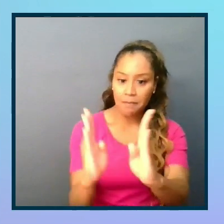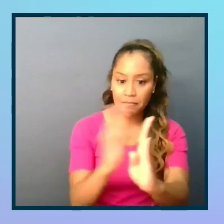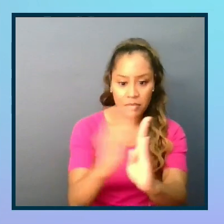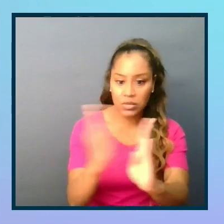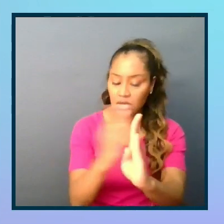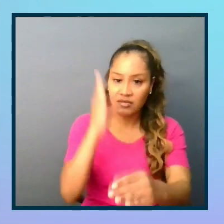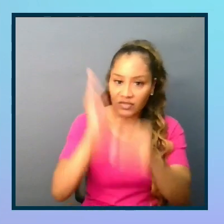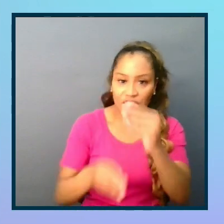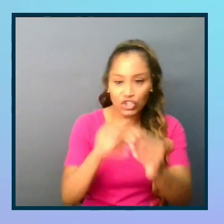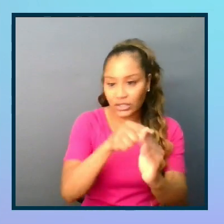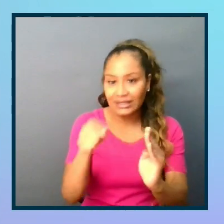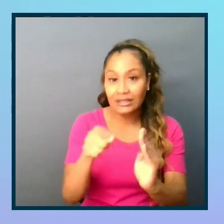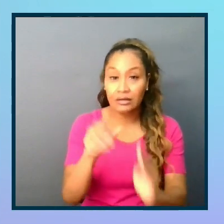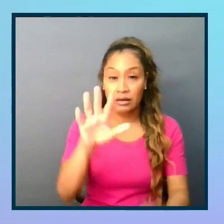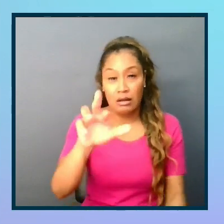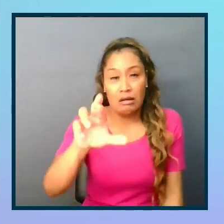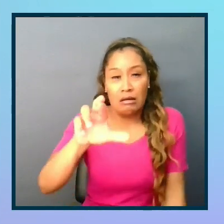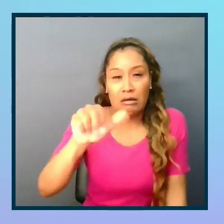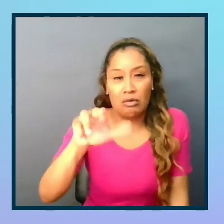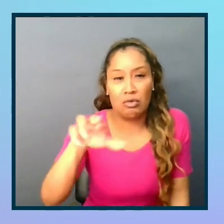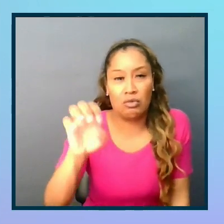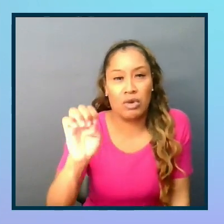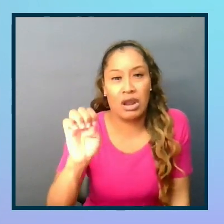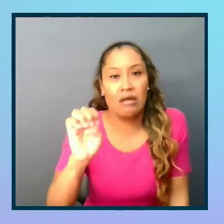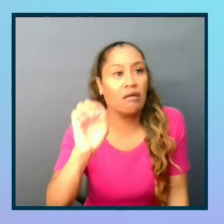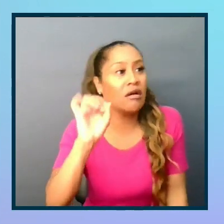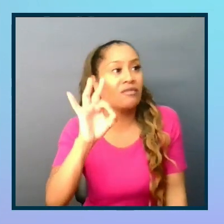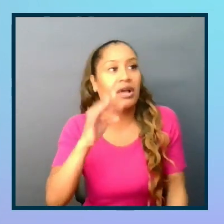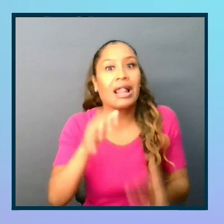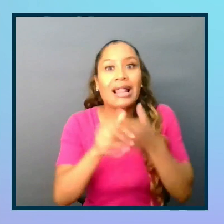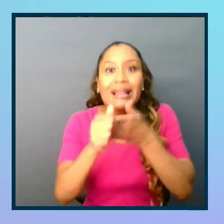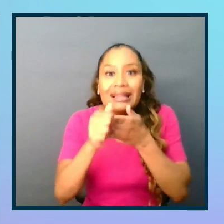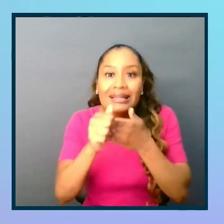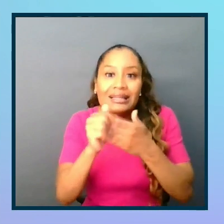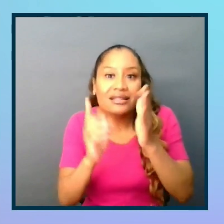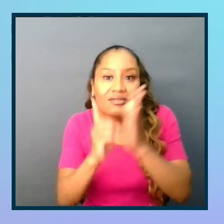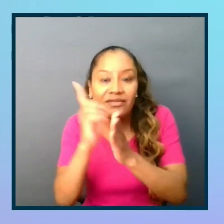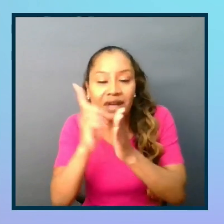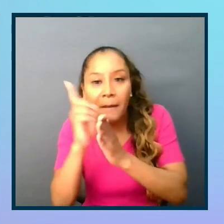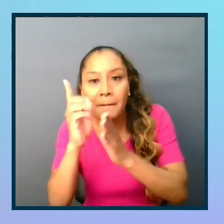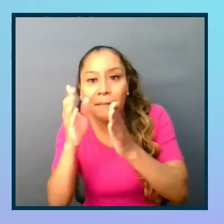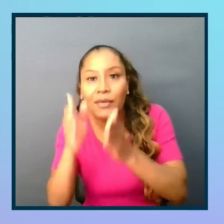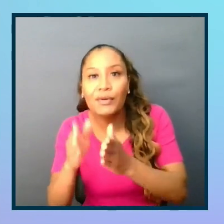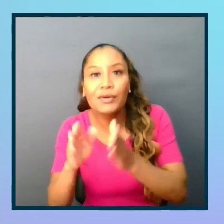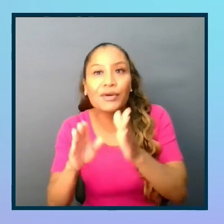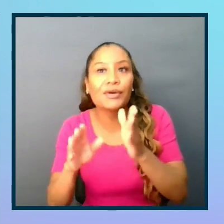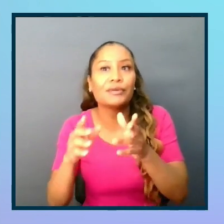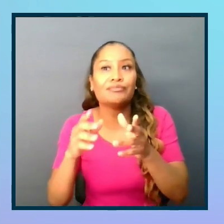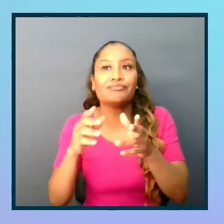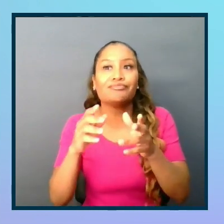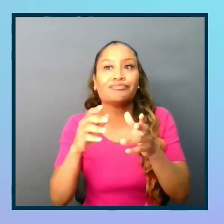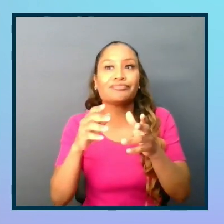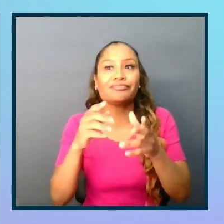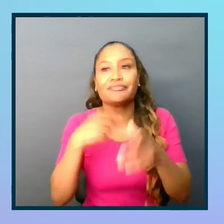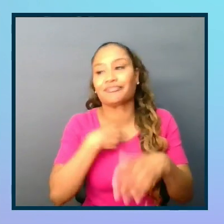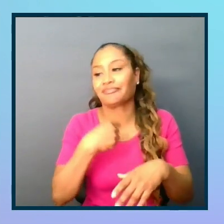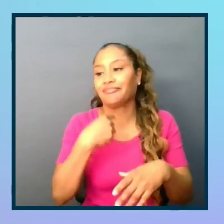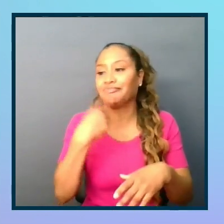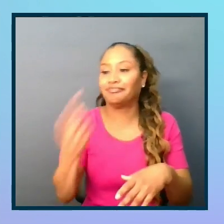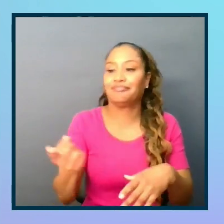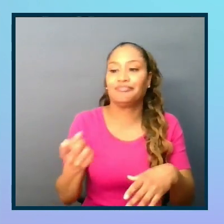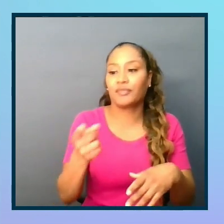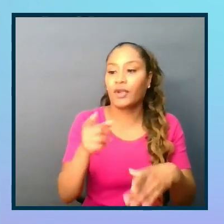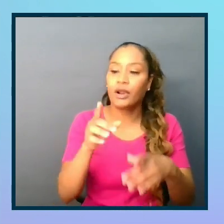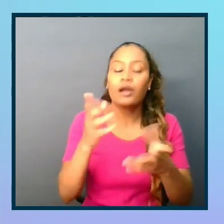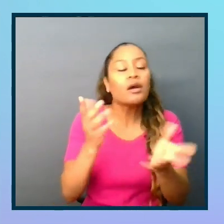don't think it is very rare that if I have a lead developer and I say that they need to, it's important